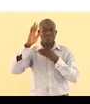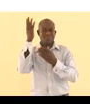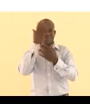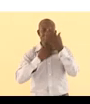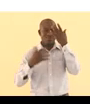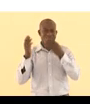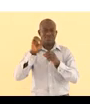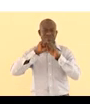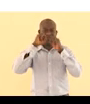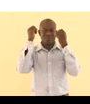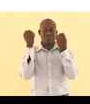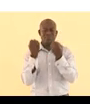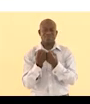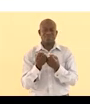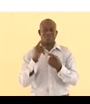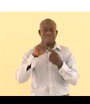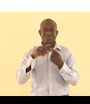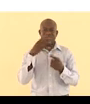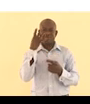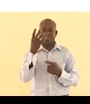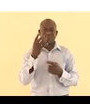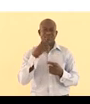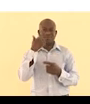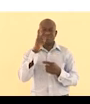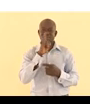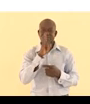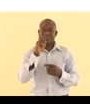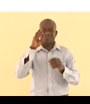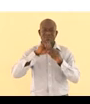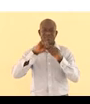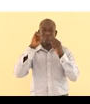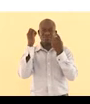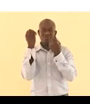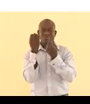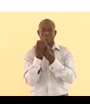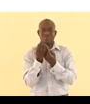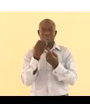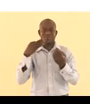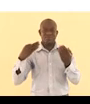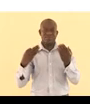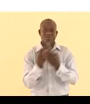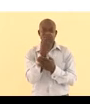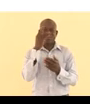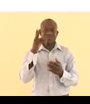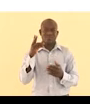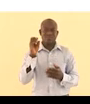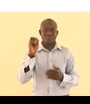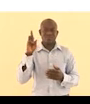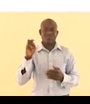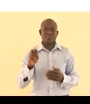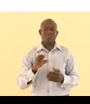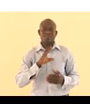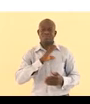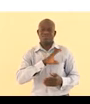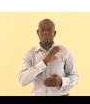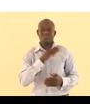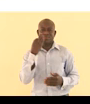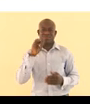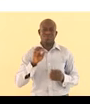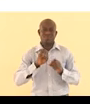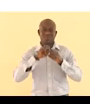the darkness of our society. To speak God's truth in an environment of falsehood, to be the conscience of our